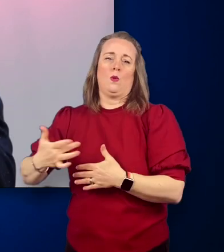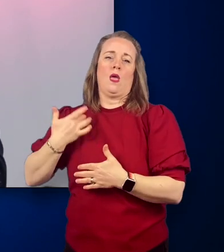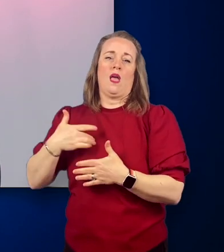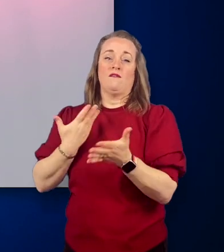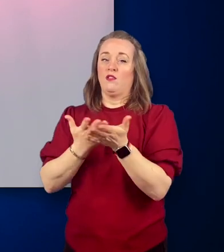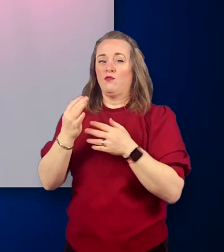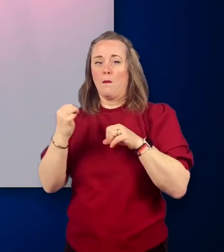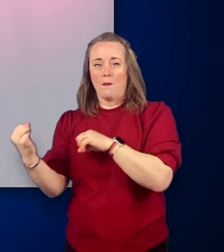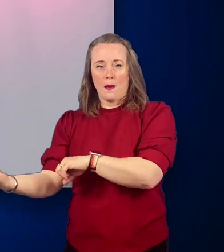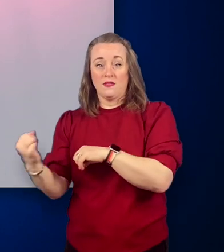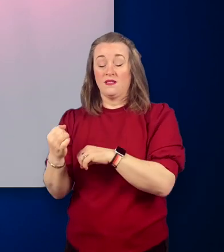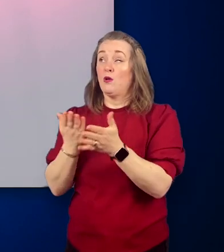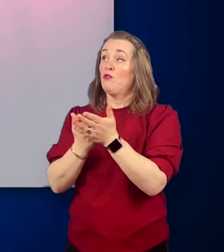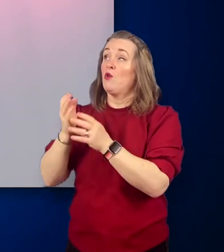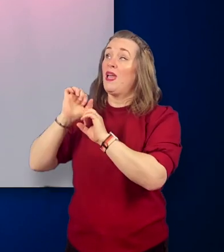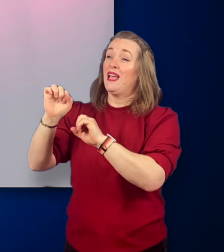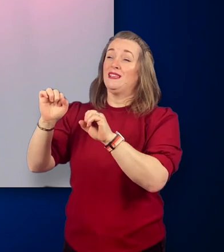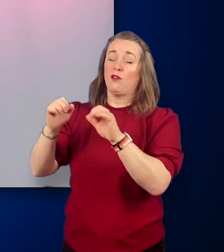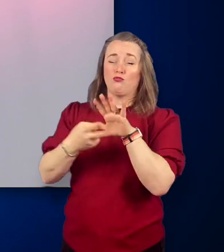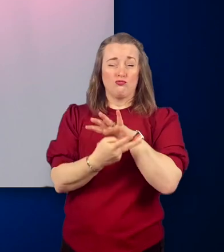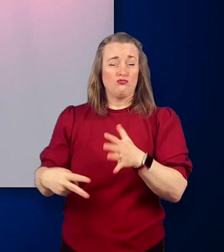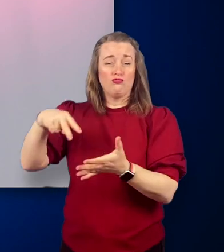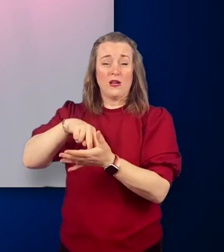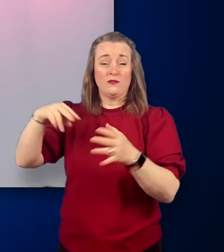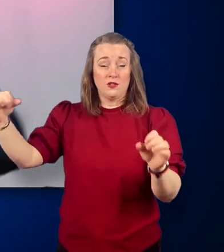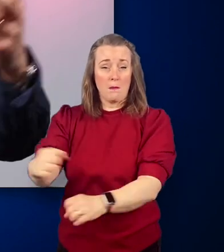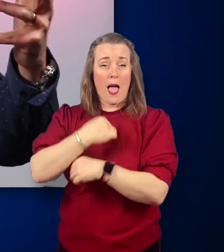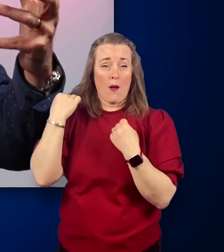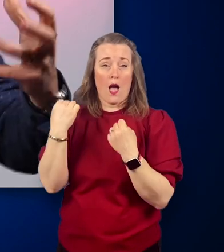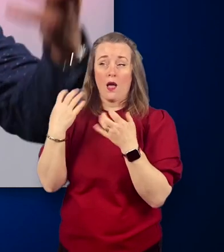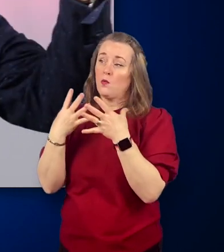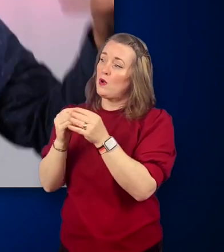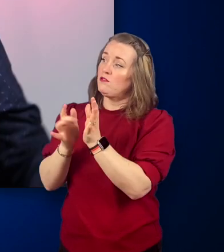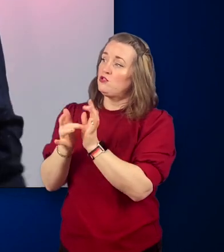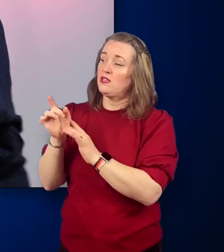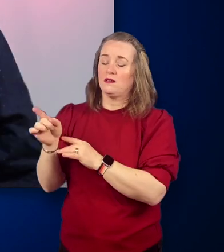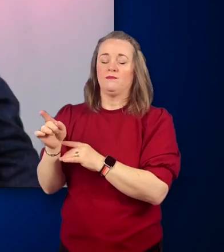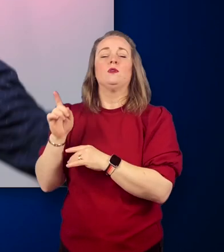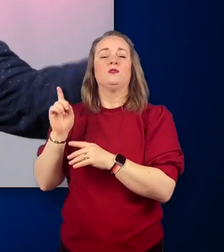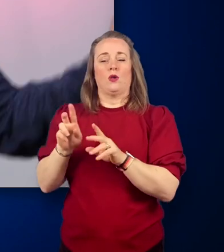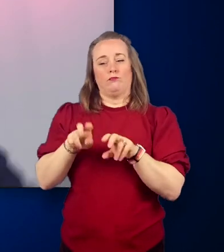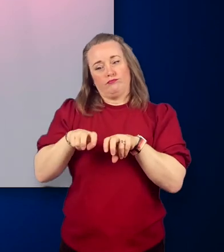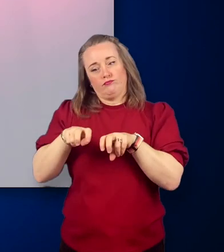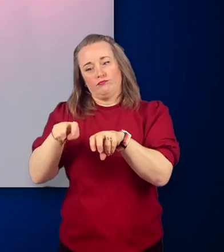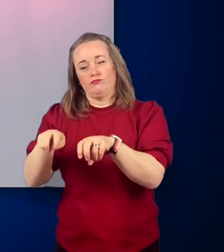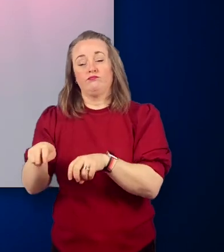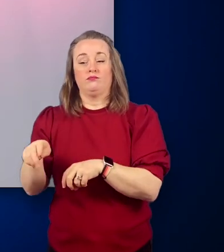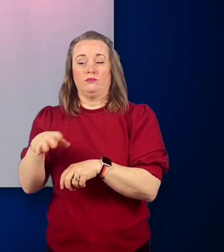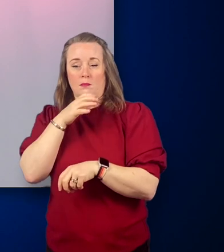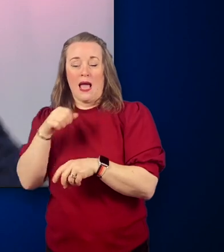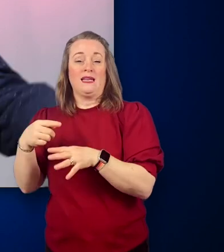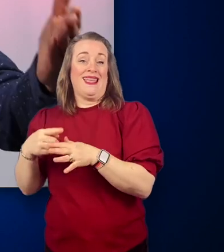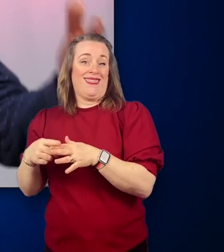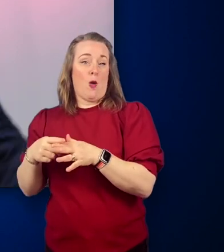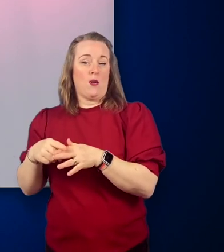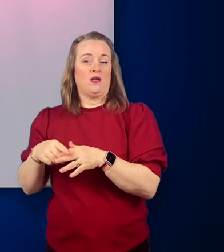in resurrection power with the Lord Jesus Christ. So this Ethiopian stops the chariot. He says, "Let's go down.